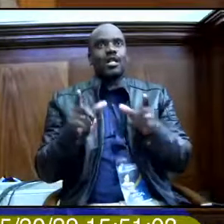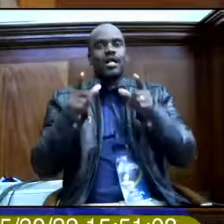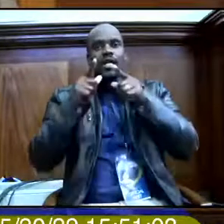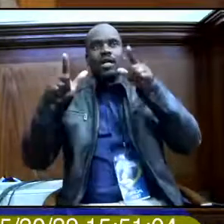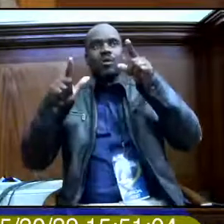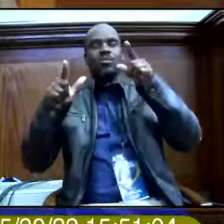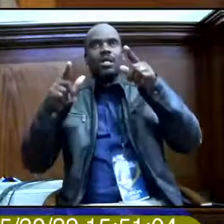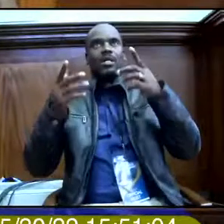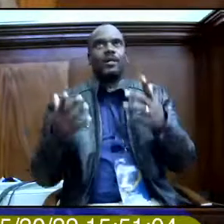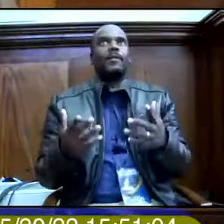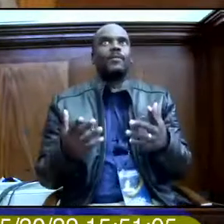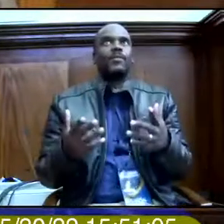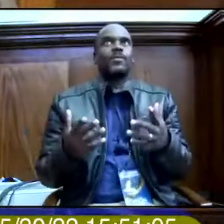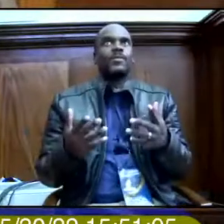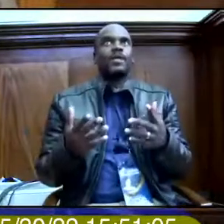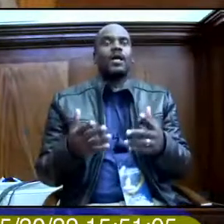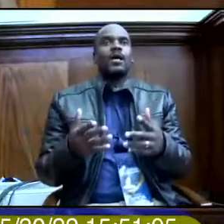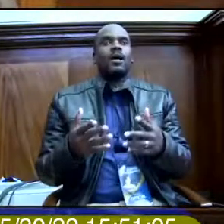busabello